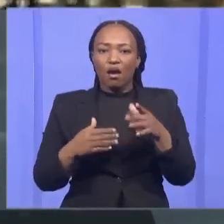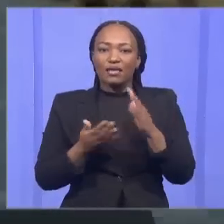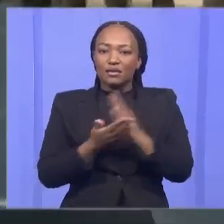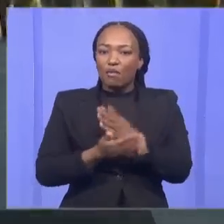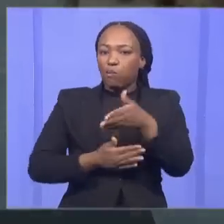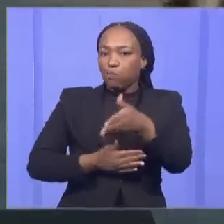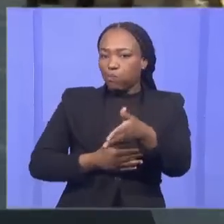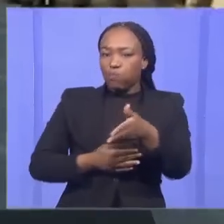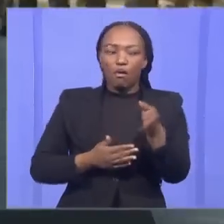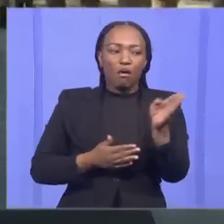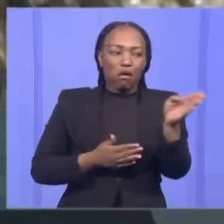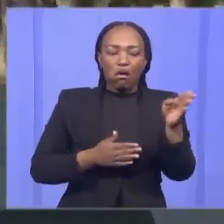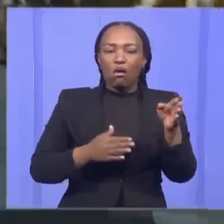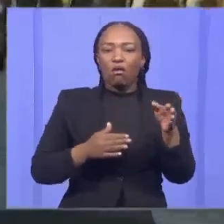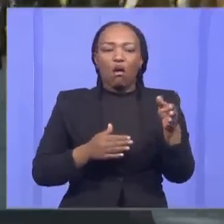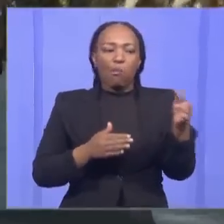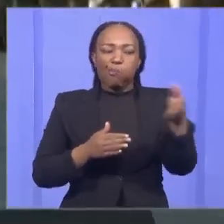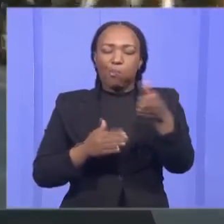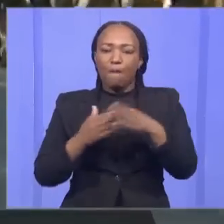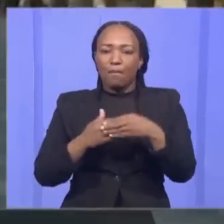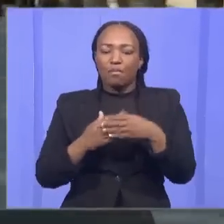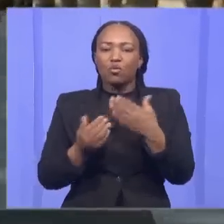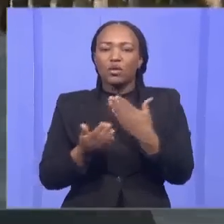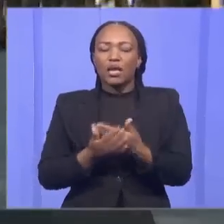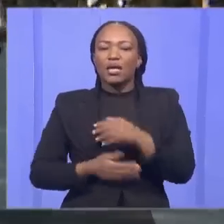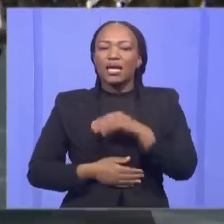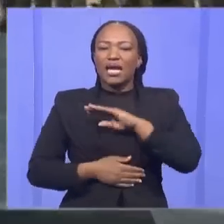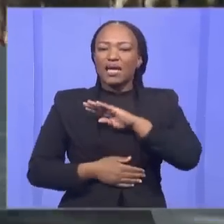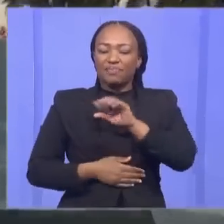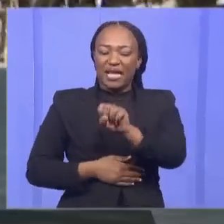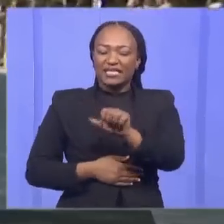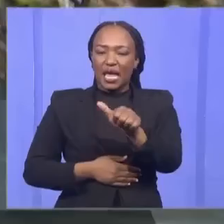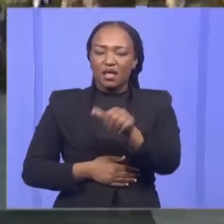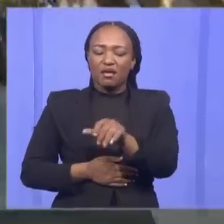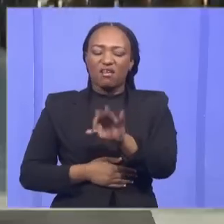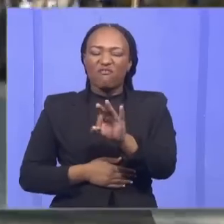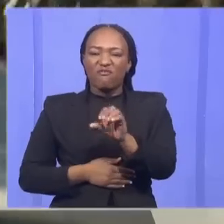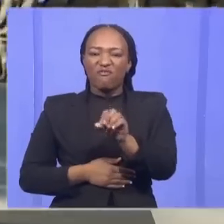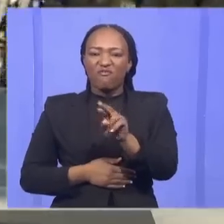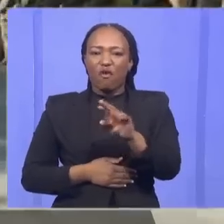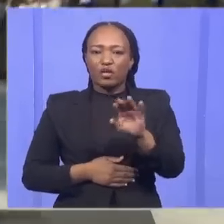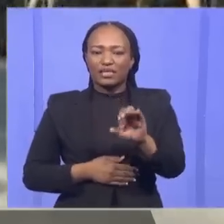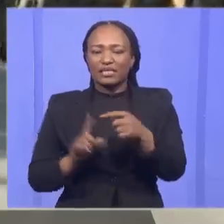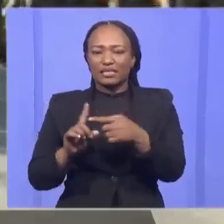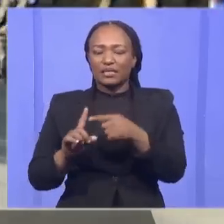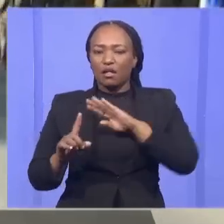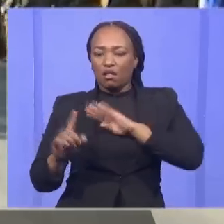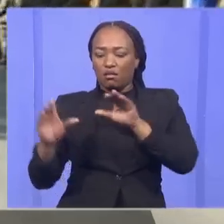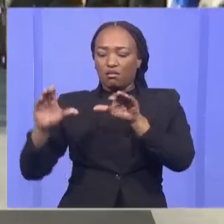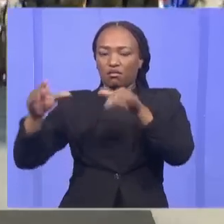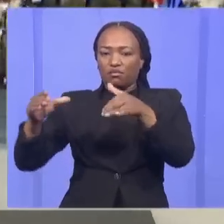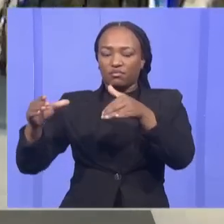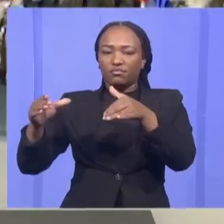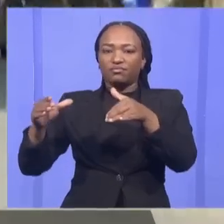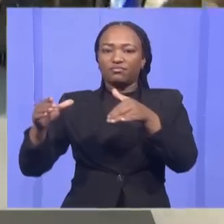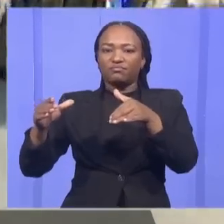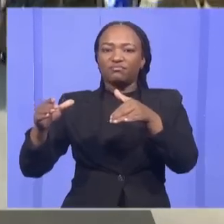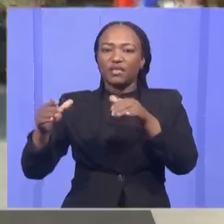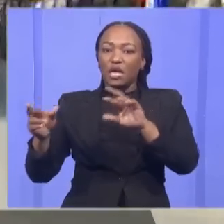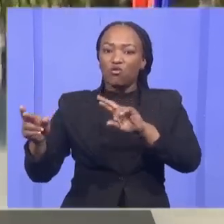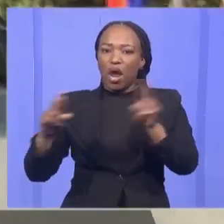For instance, you will find that the SA Air Force is taking point, where they take off point.